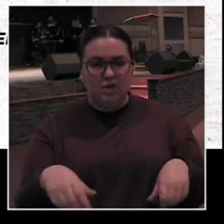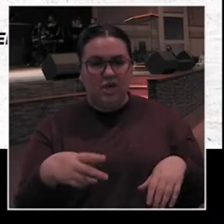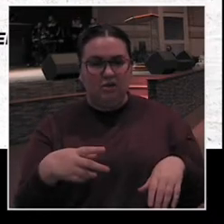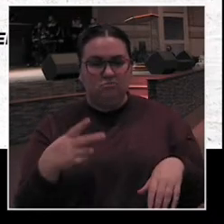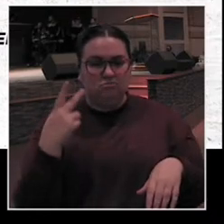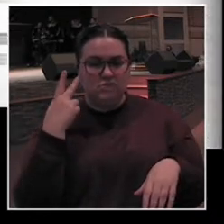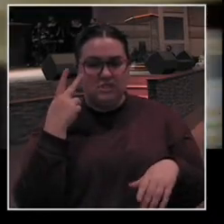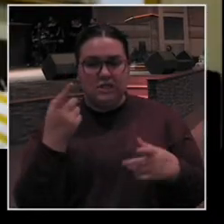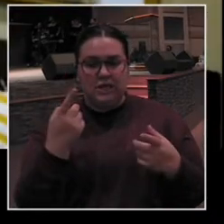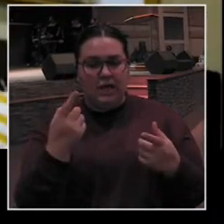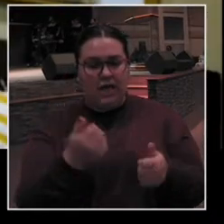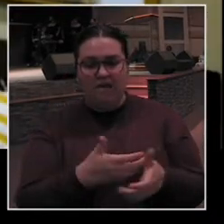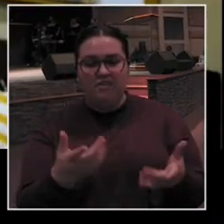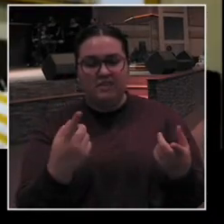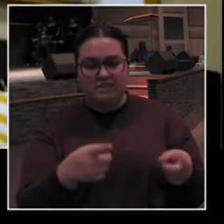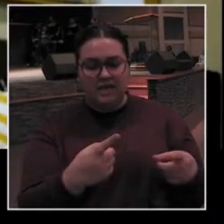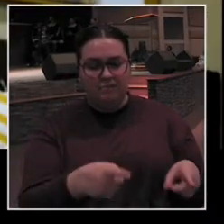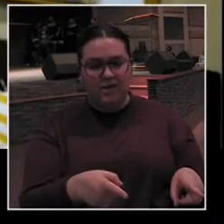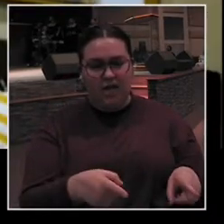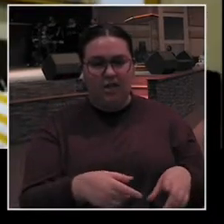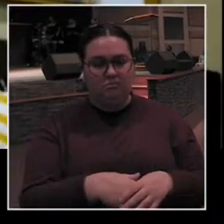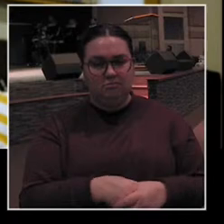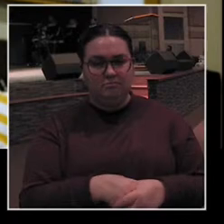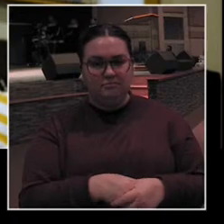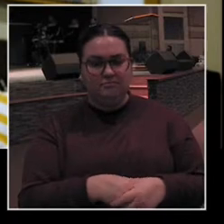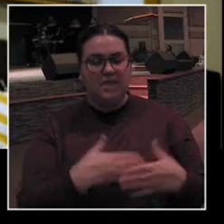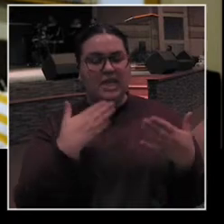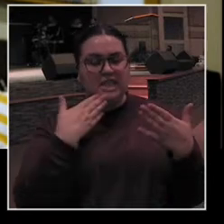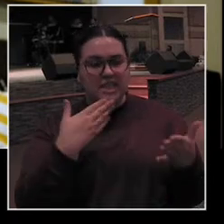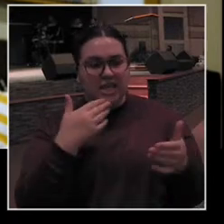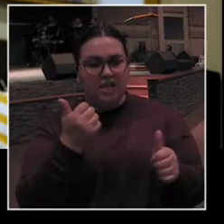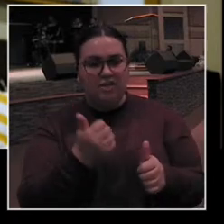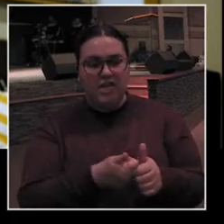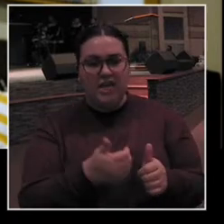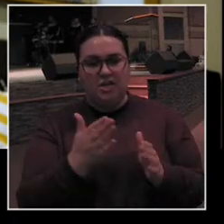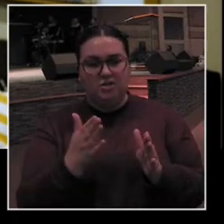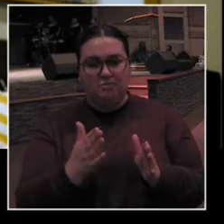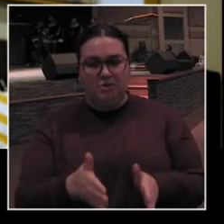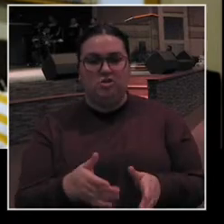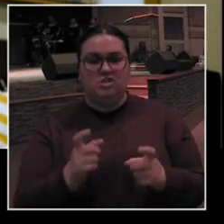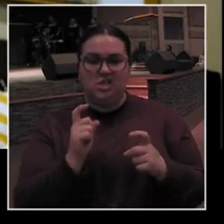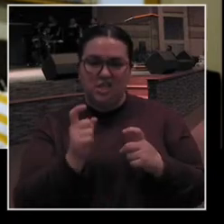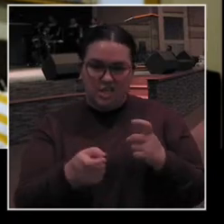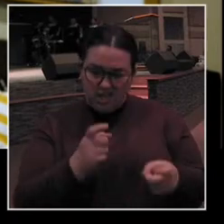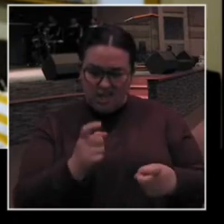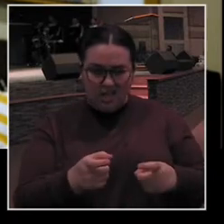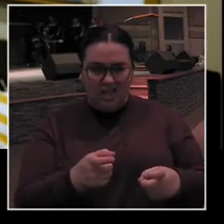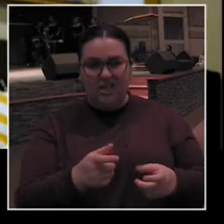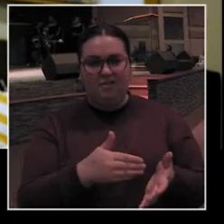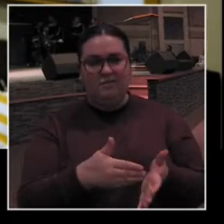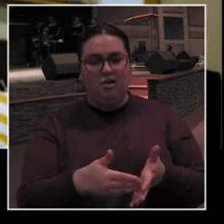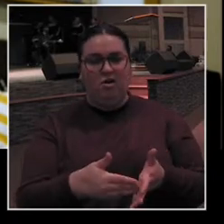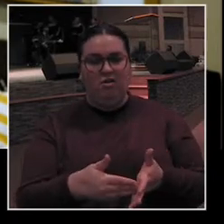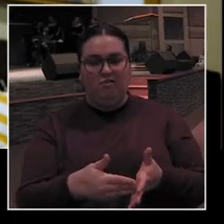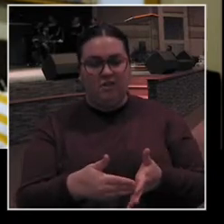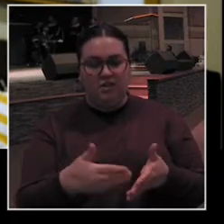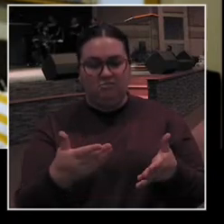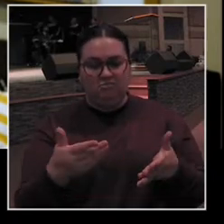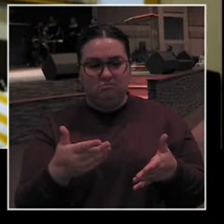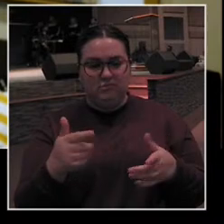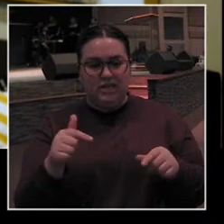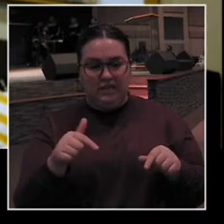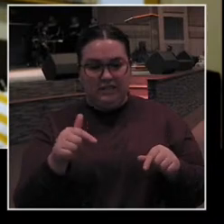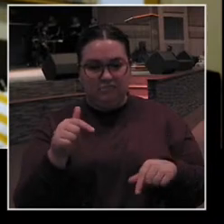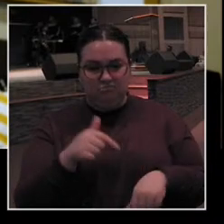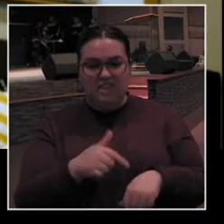here at the sanctuary. We want to say thank you to everyone who gives faithfully to the work that God is doing here through the sanctuary. If you wish to